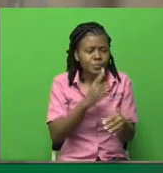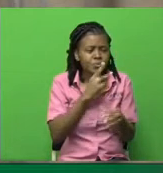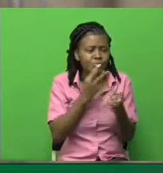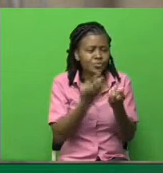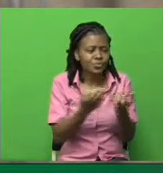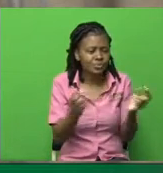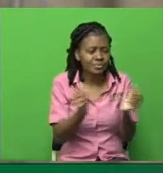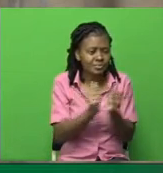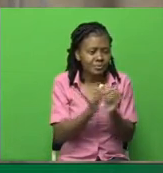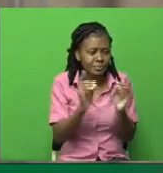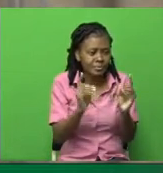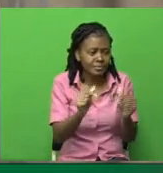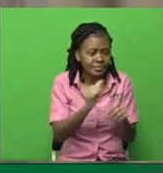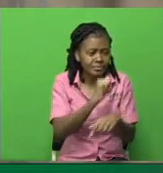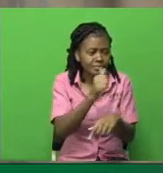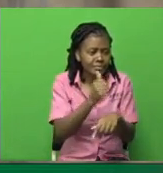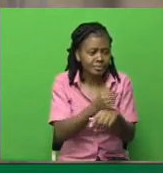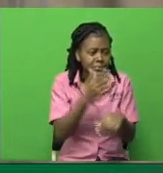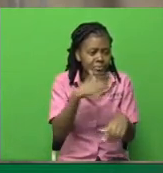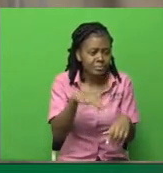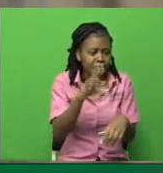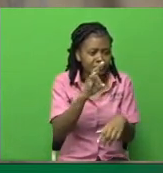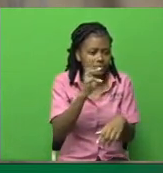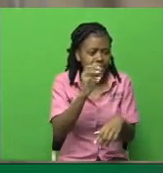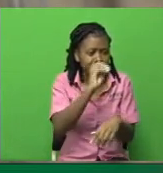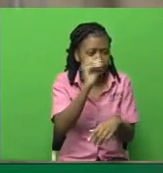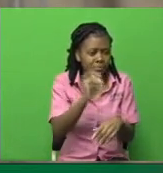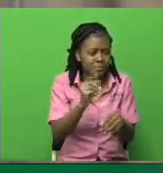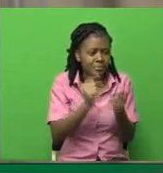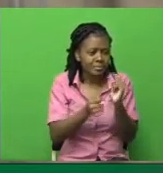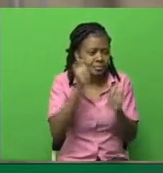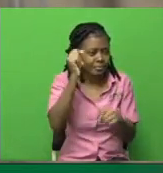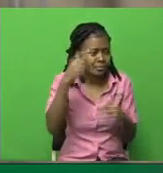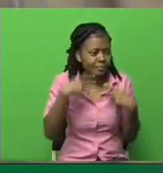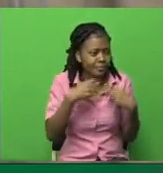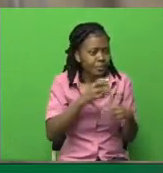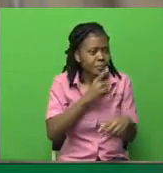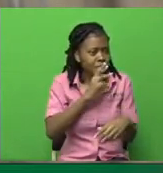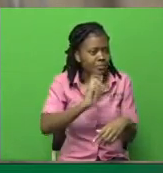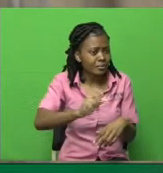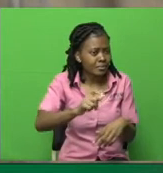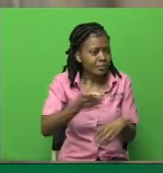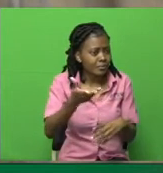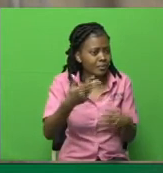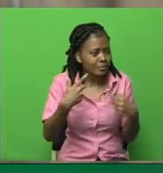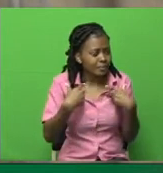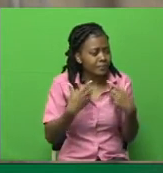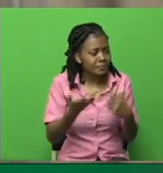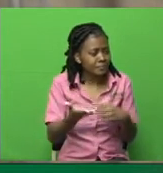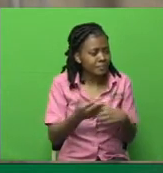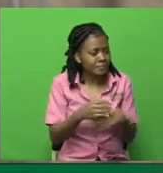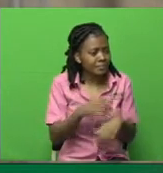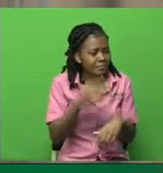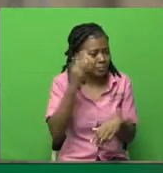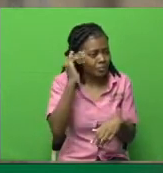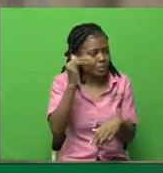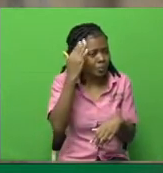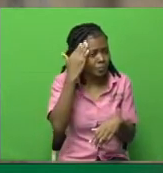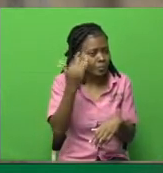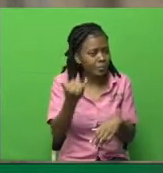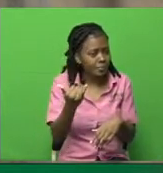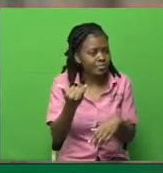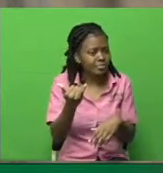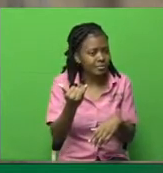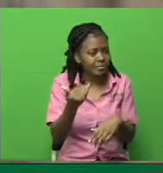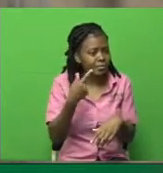that over 76 percent of this country had pipe born water that was the reason why we were able to